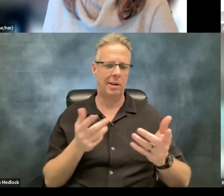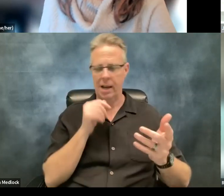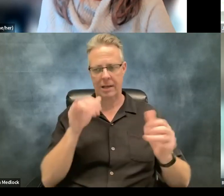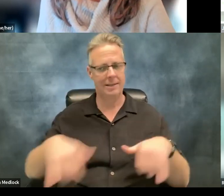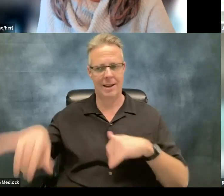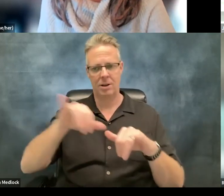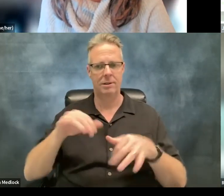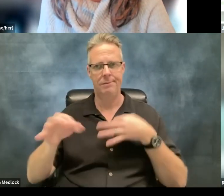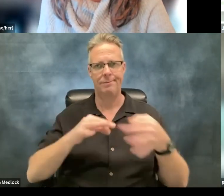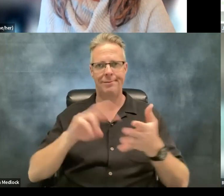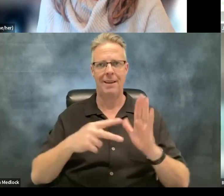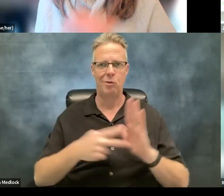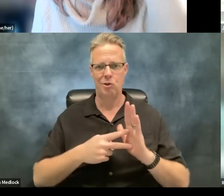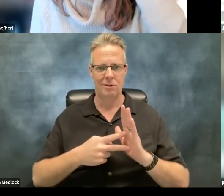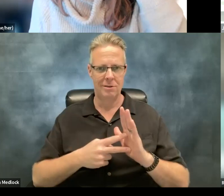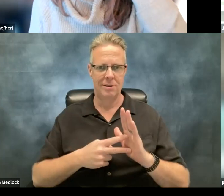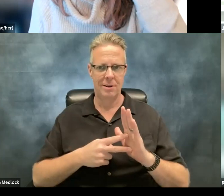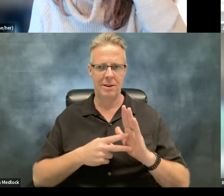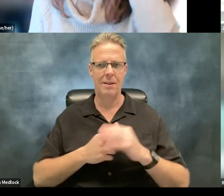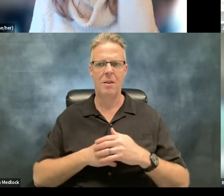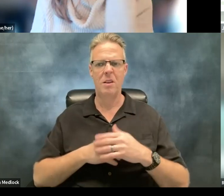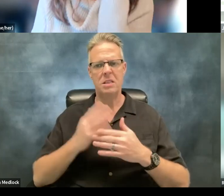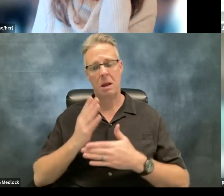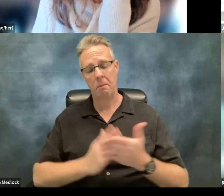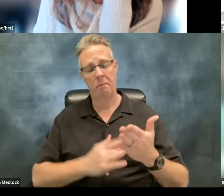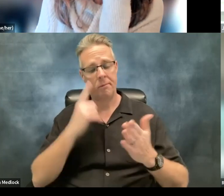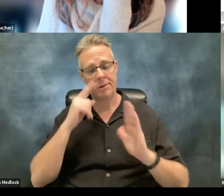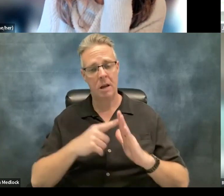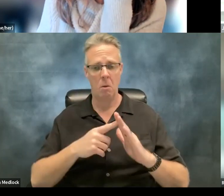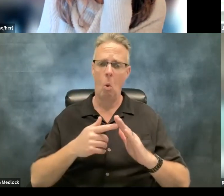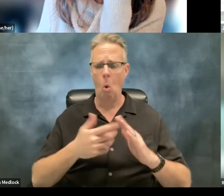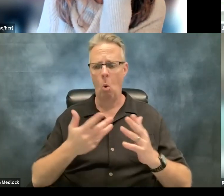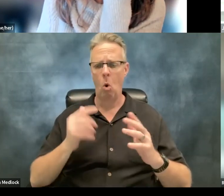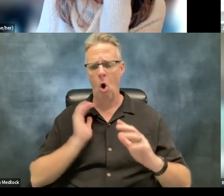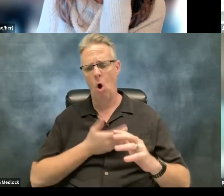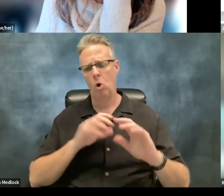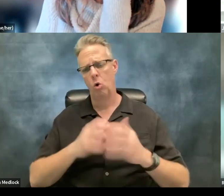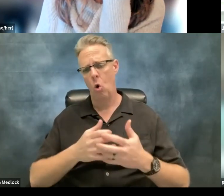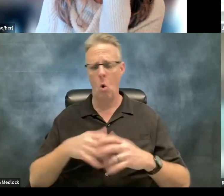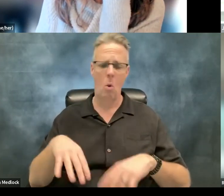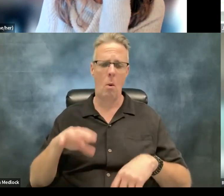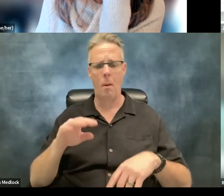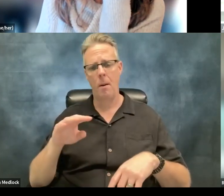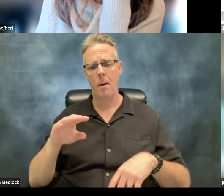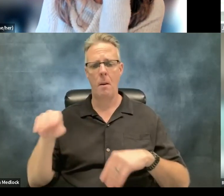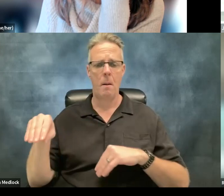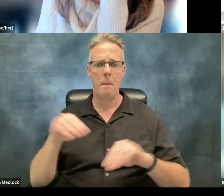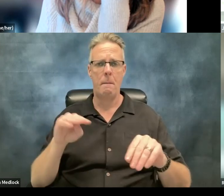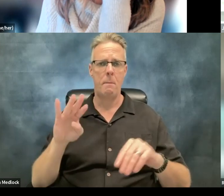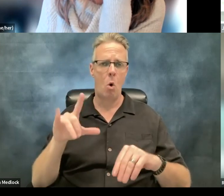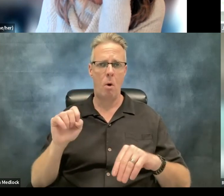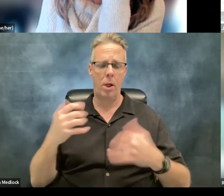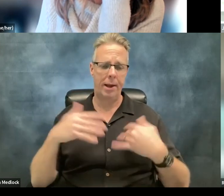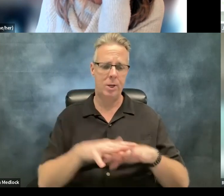standard definition. And like some, for example, might refer to themselves as mobile integrated health is